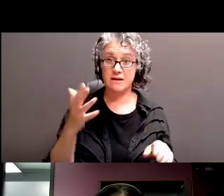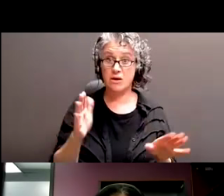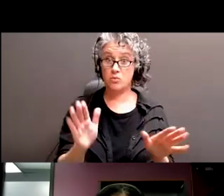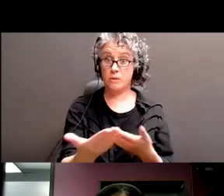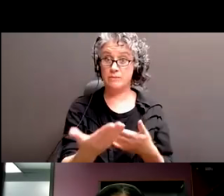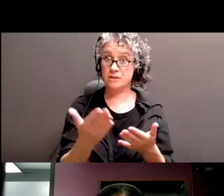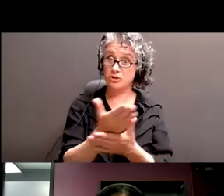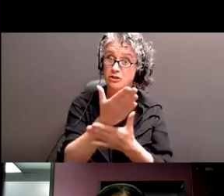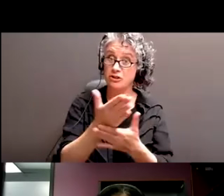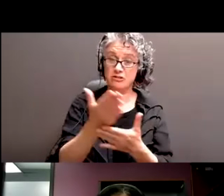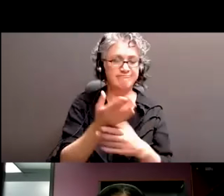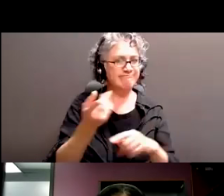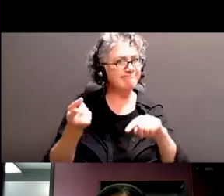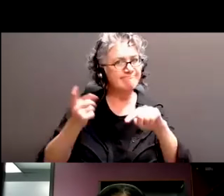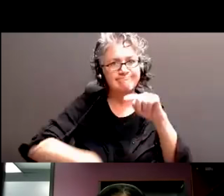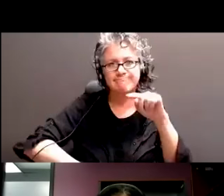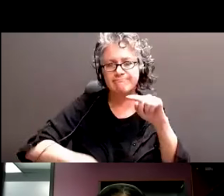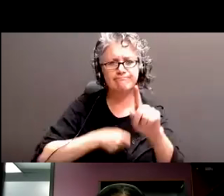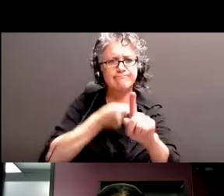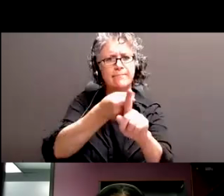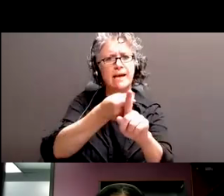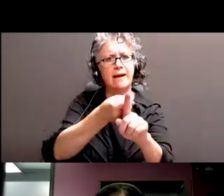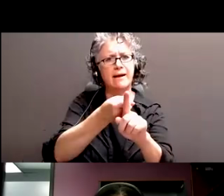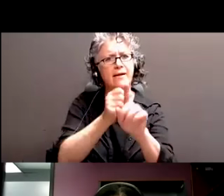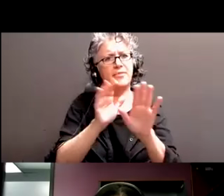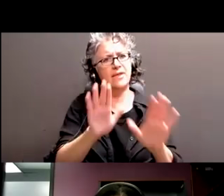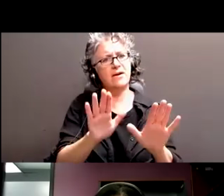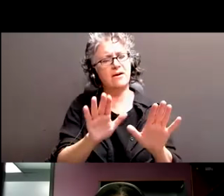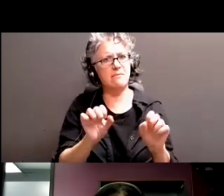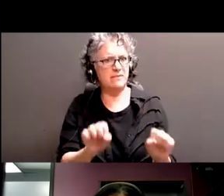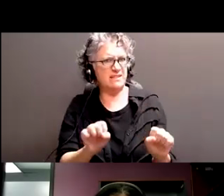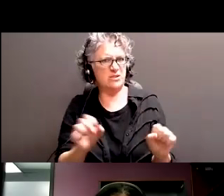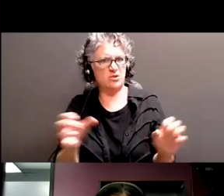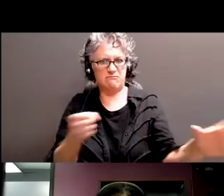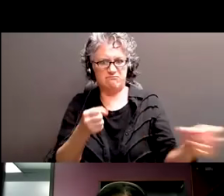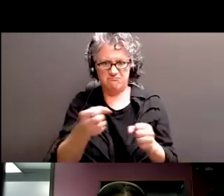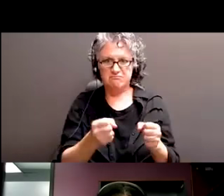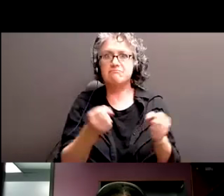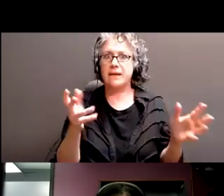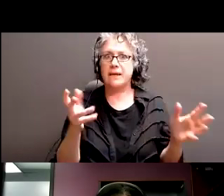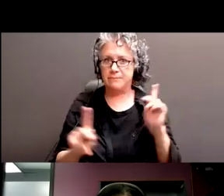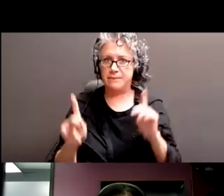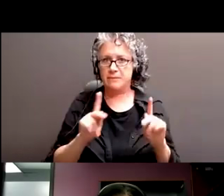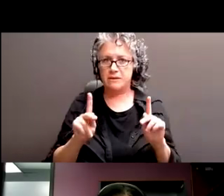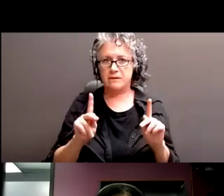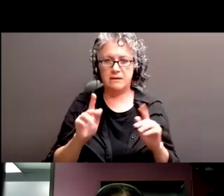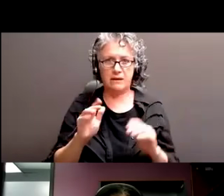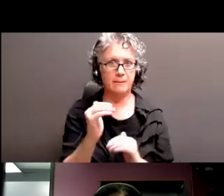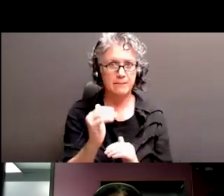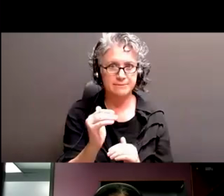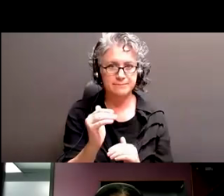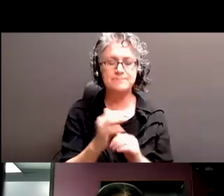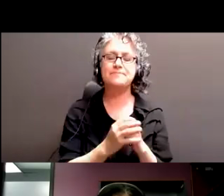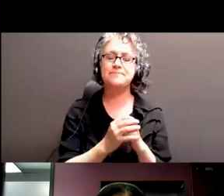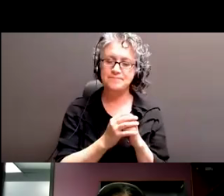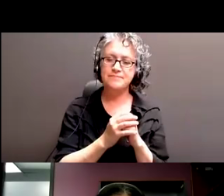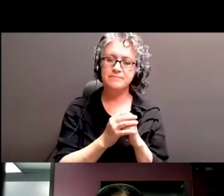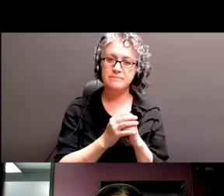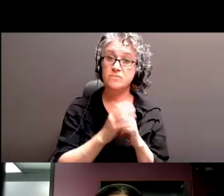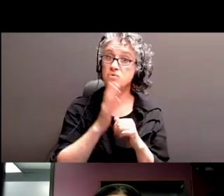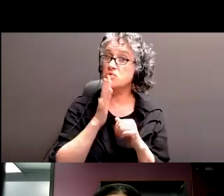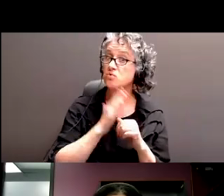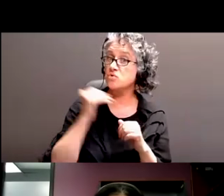has greatly impacted their ability to house as many people as they normally do. And then we have older adults